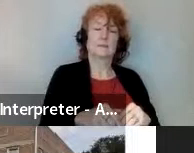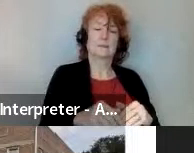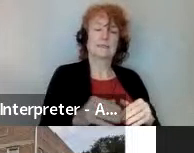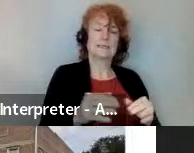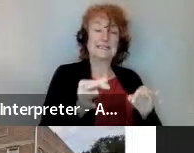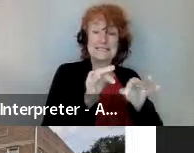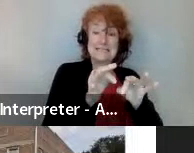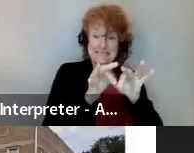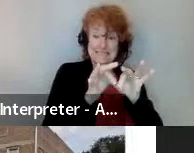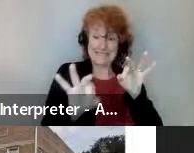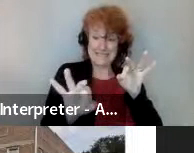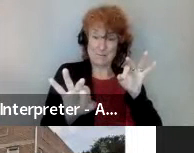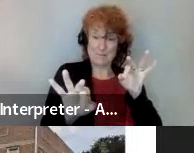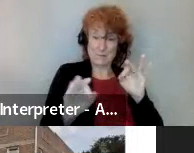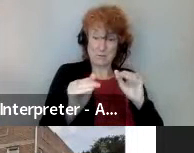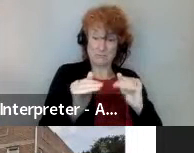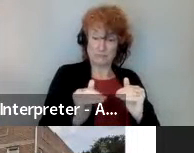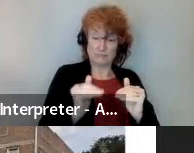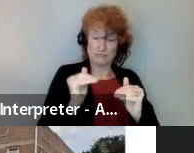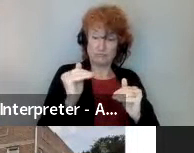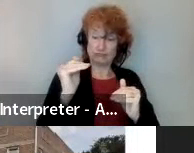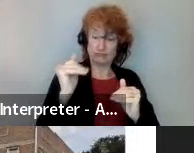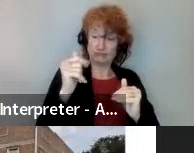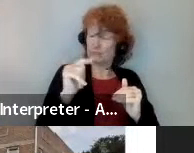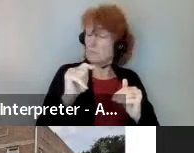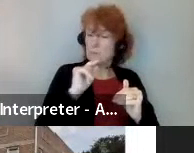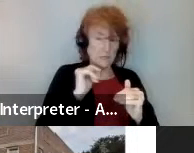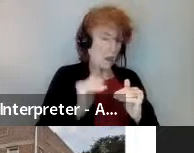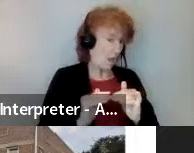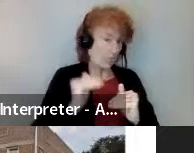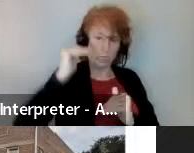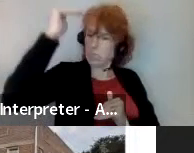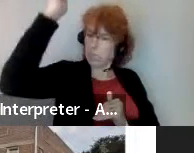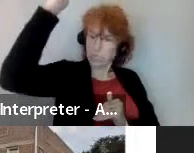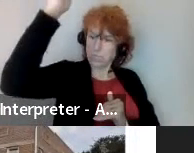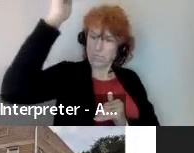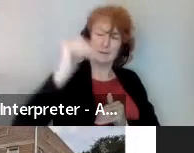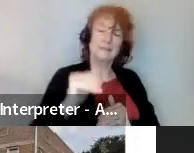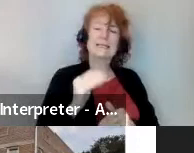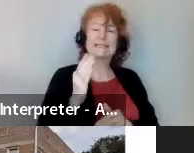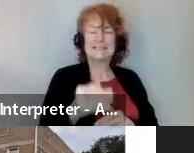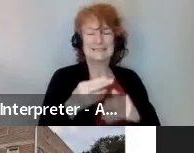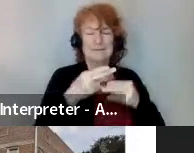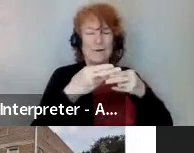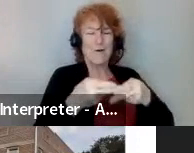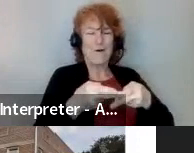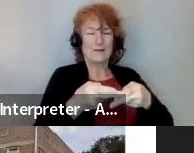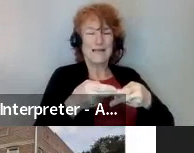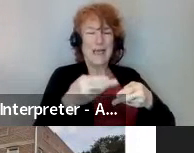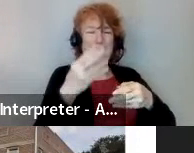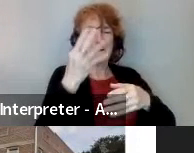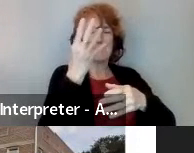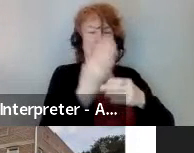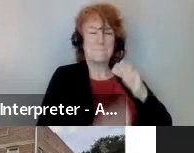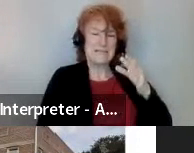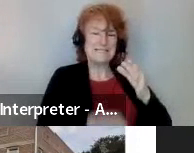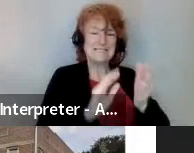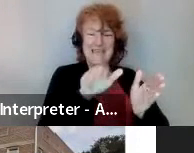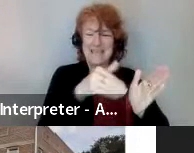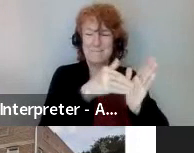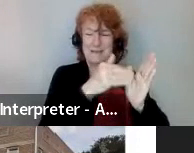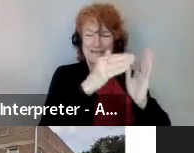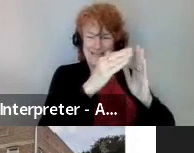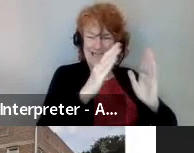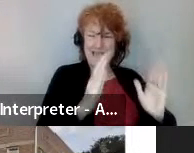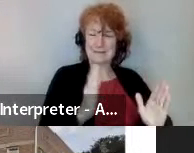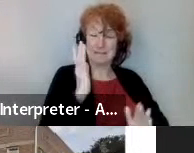Simple low-rise apartment buildings, like the ones you see on this slide, are sometimes referred to as missing middle housing. They're middle housing both because of their physical scale,